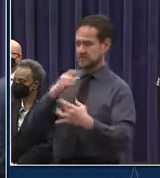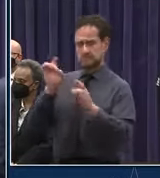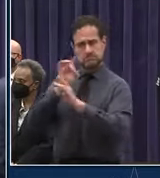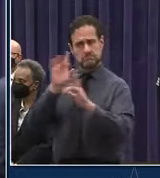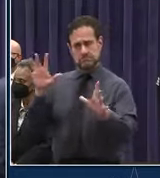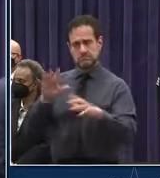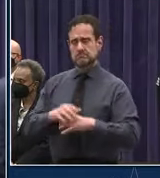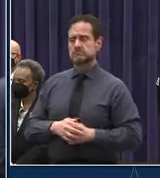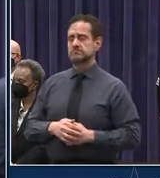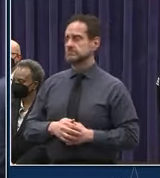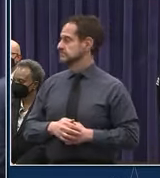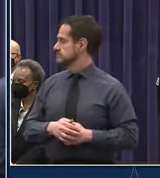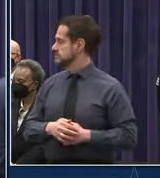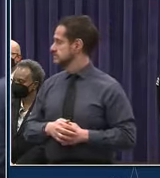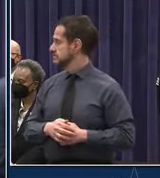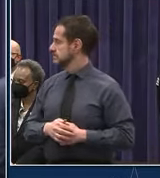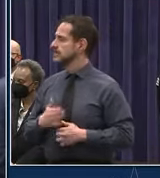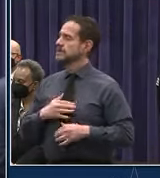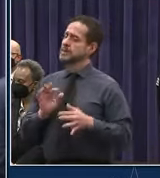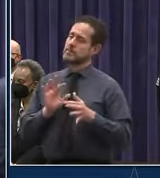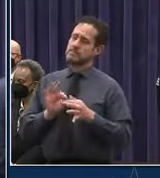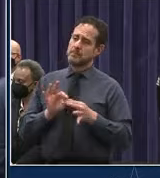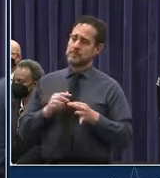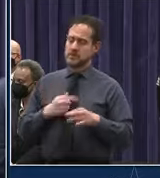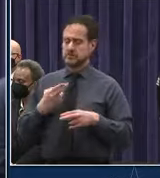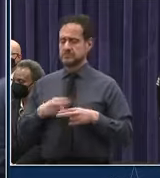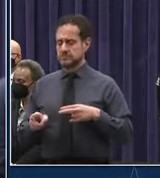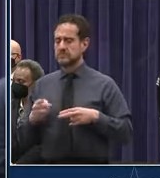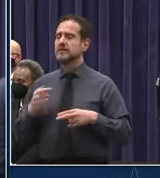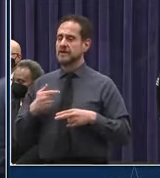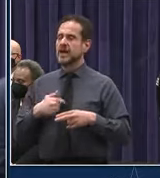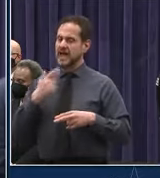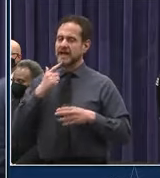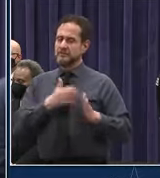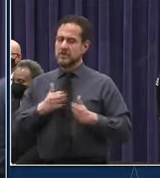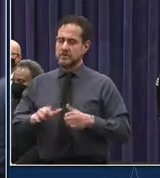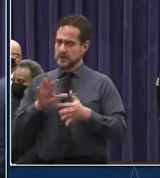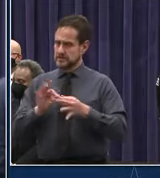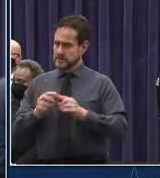I'm going to keep my remarks brief because I have a prepared statement from the family.